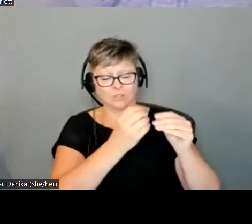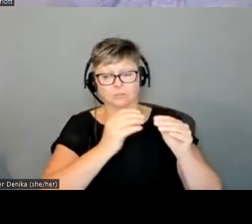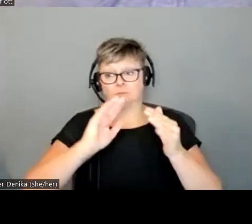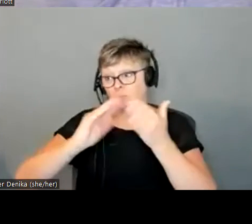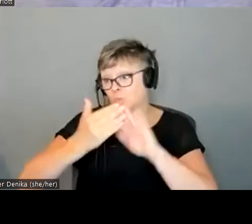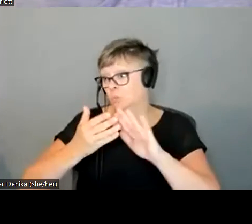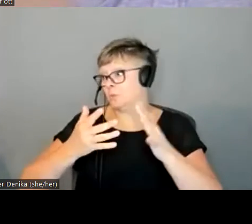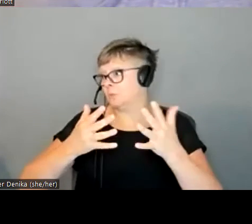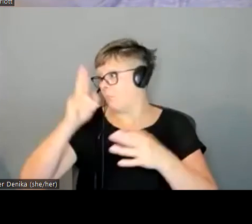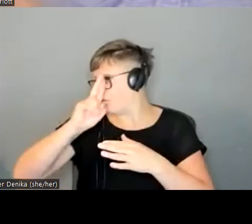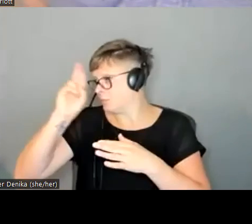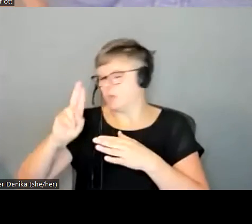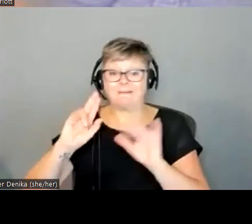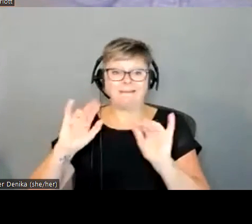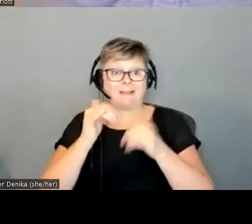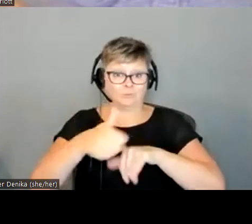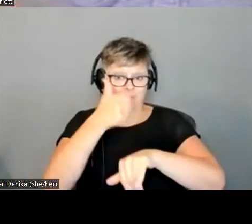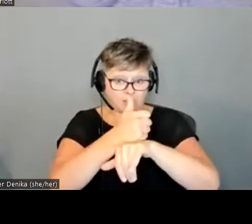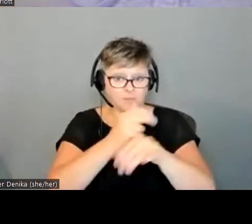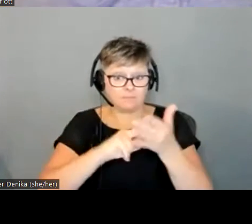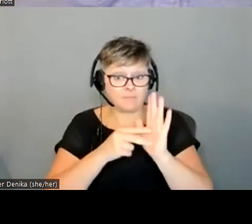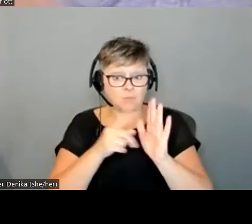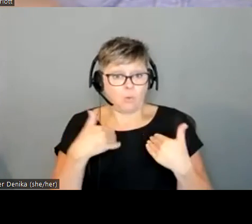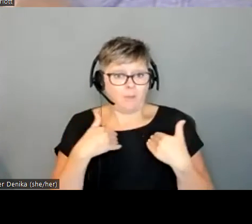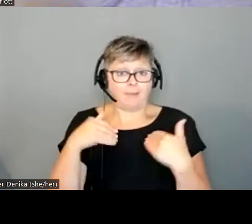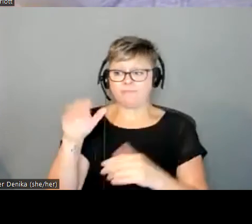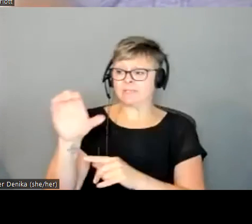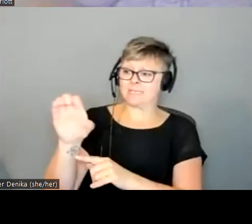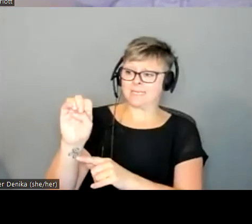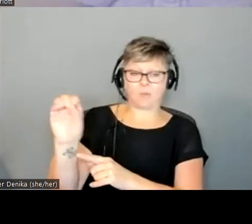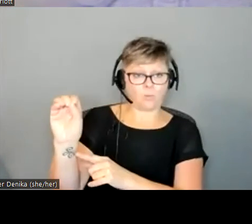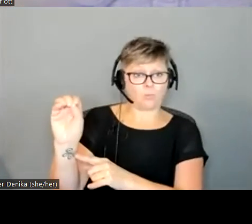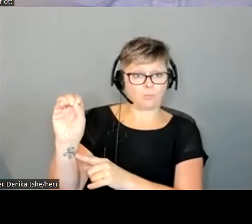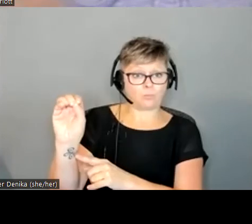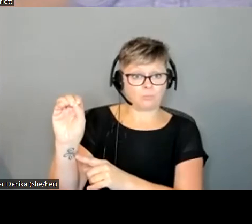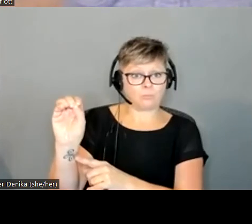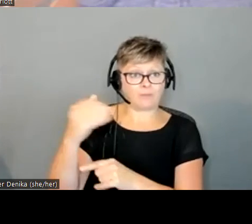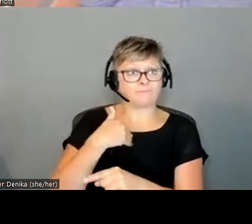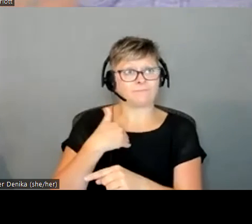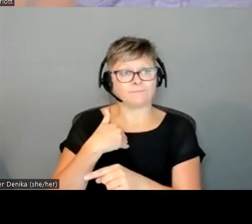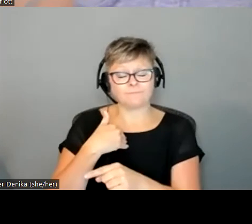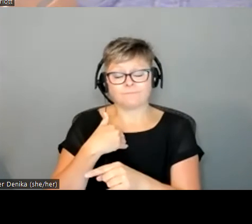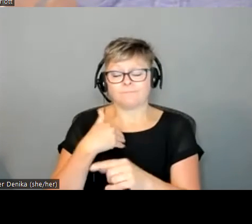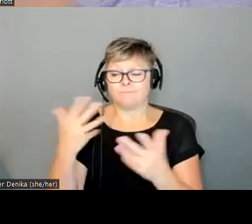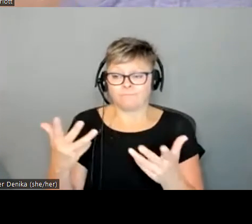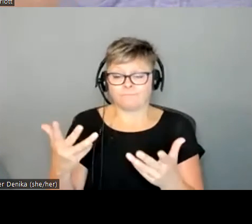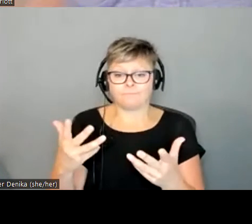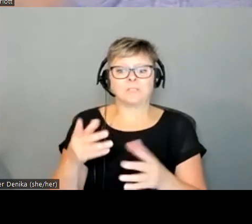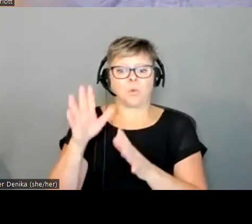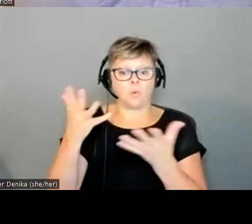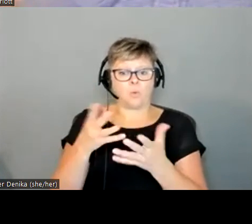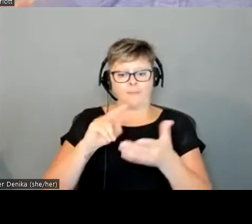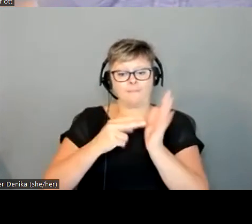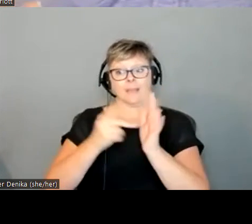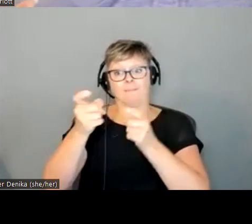hospital, the way things are set up is that you do have like CEOs and then things trickle down. And I think even a manager being able to